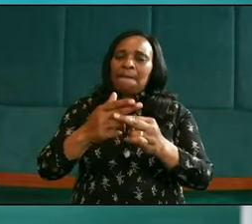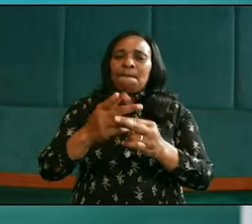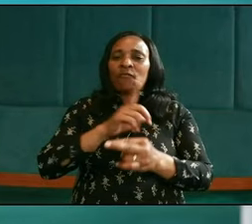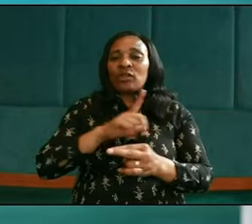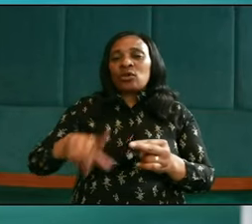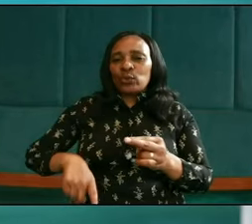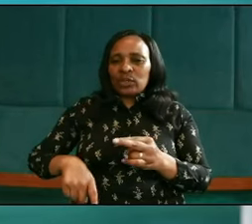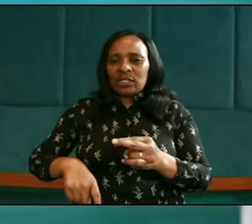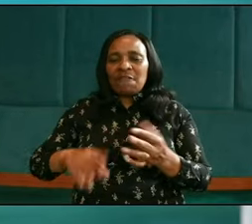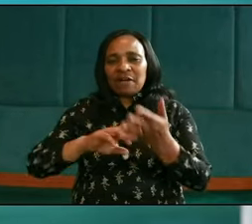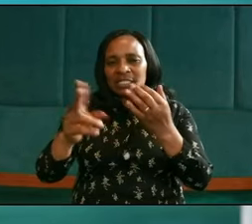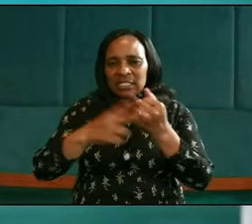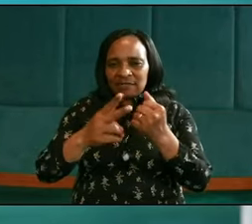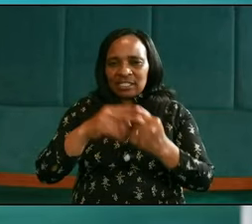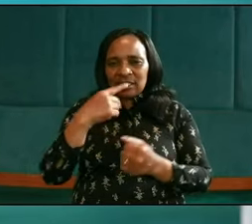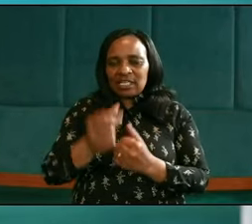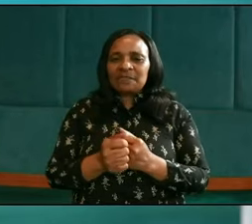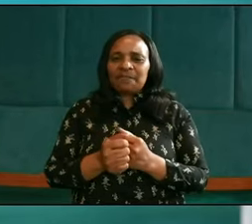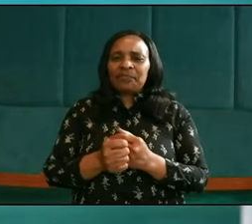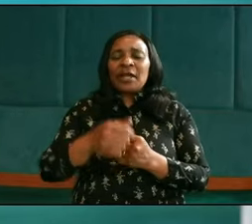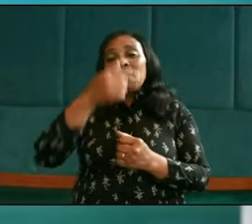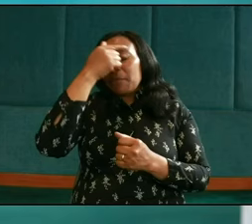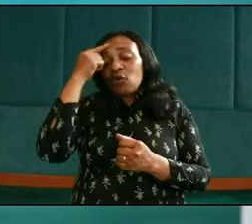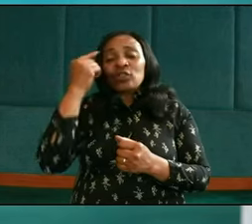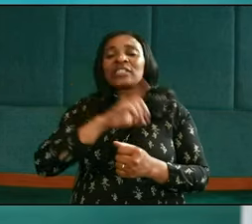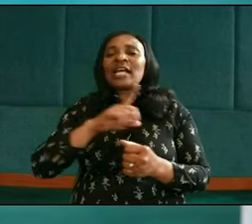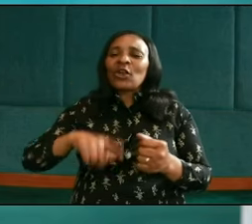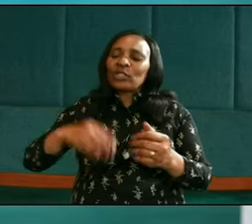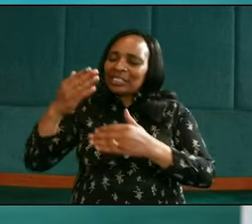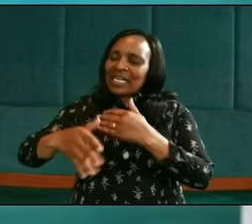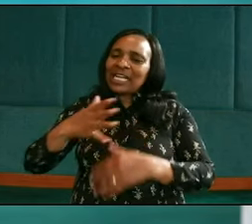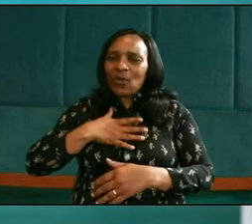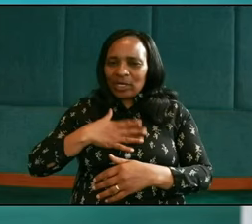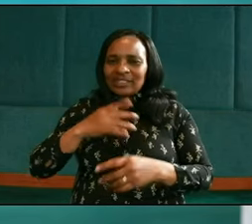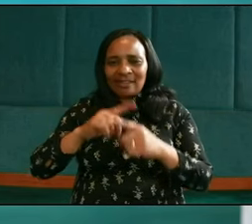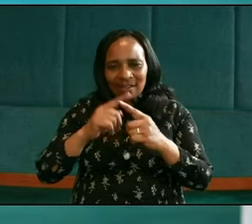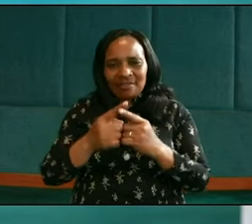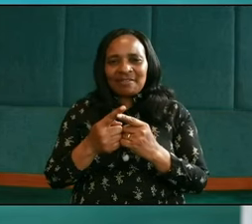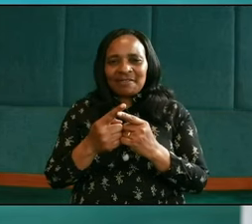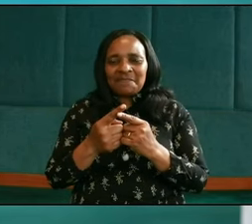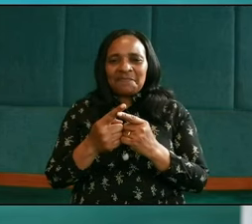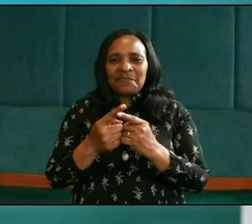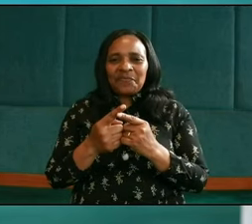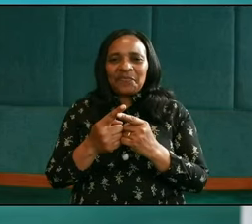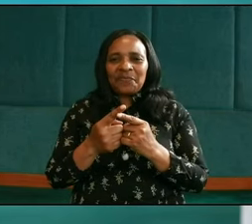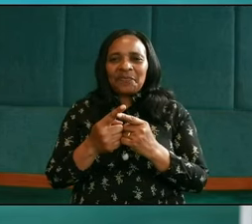then verse 7 says, and because the Lord has been on our side, then